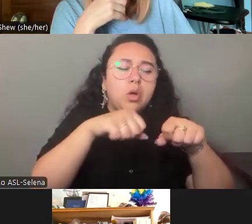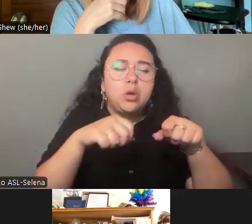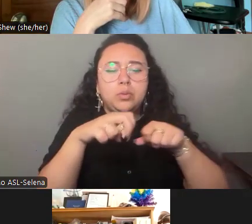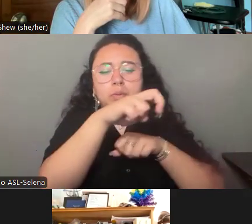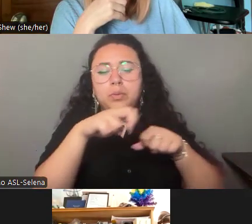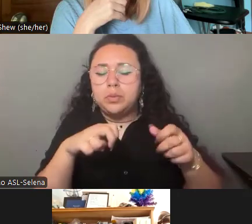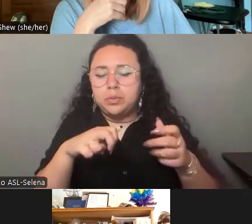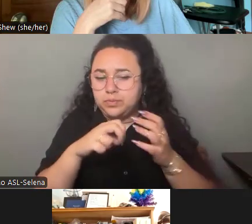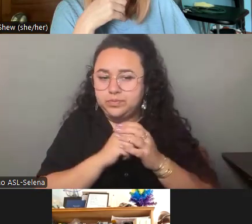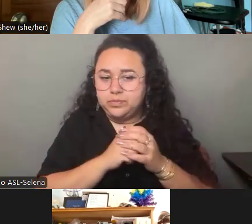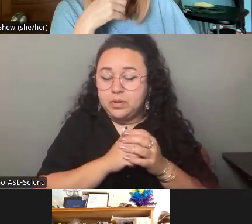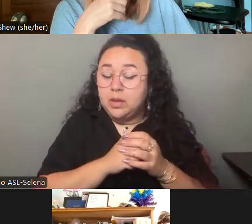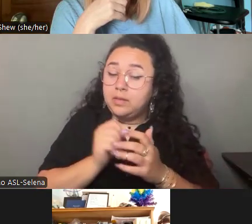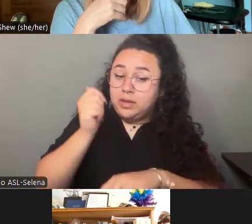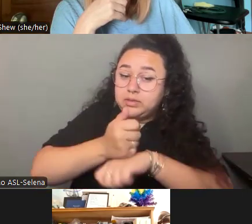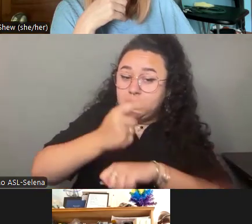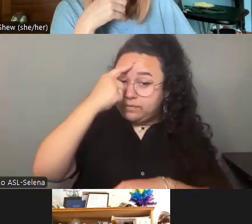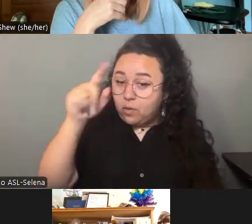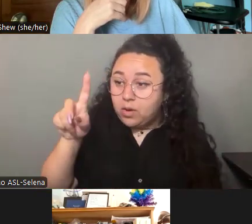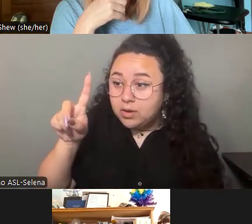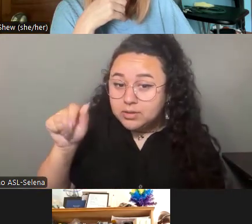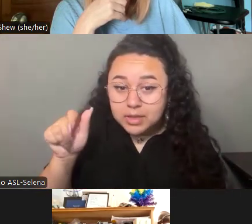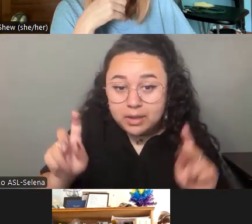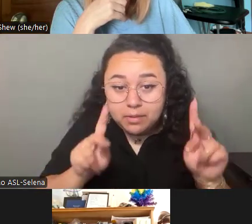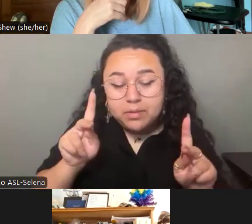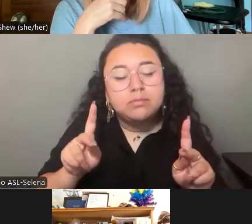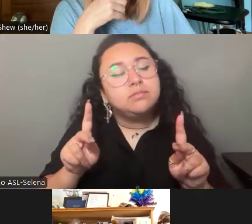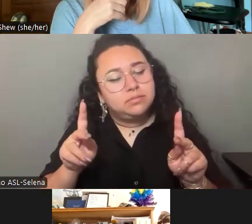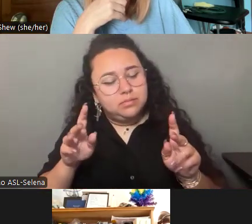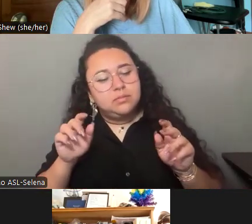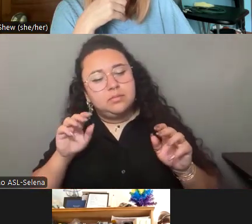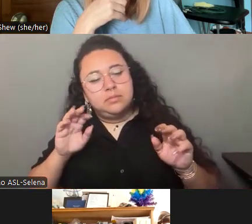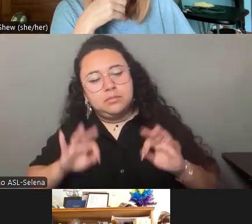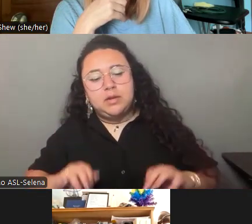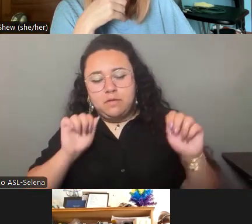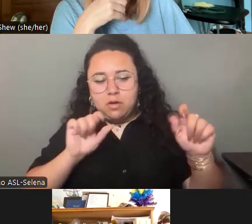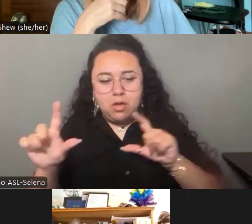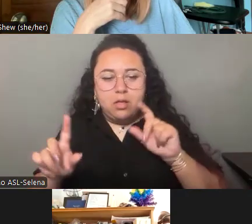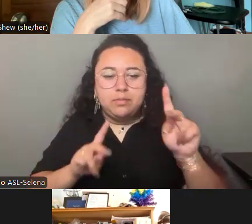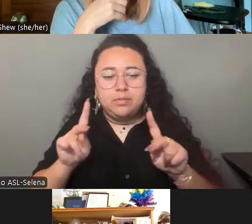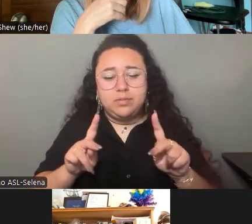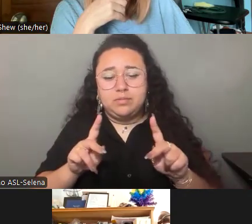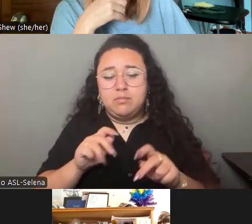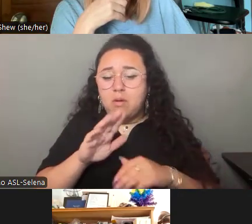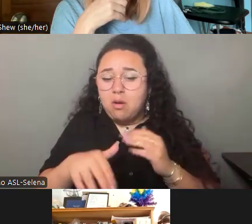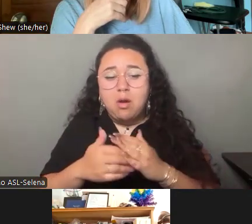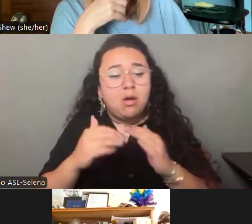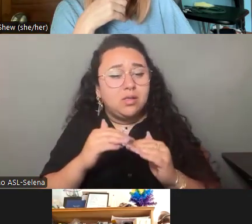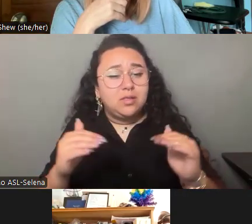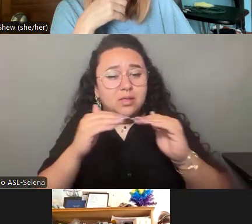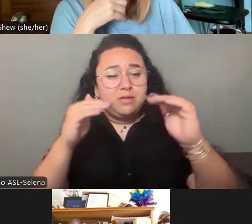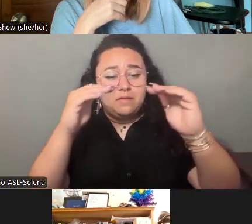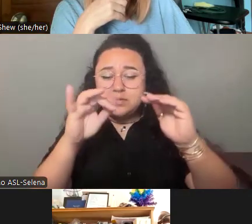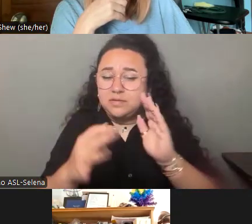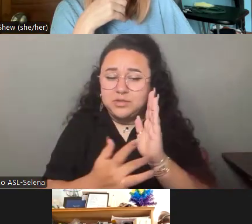are implemented for disabled people, but then end up benefiting everybody. But this is true at all levels of technology. And it's